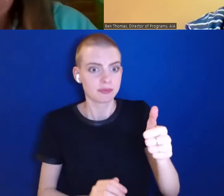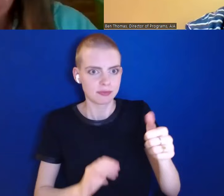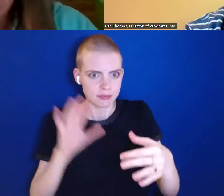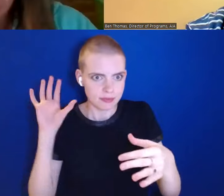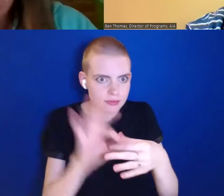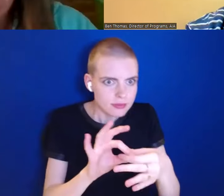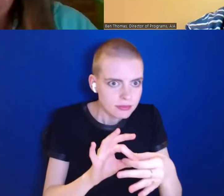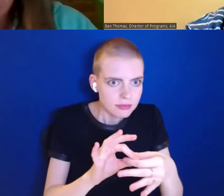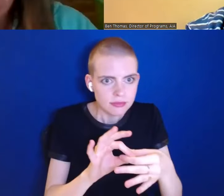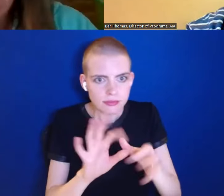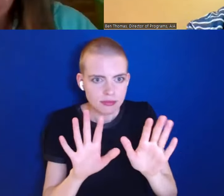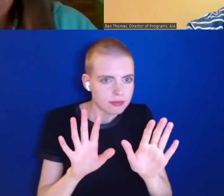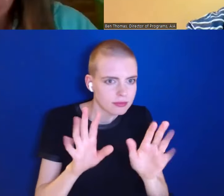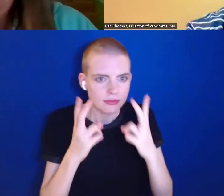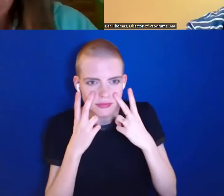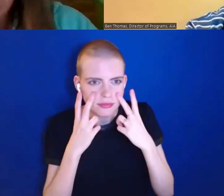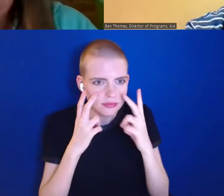see.